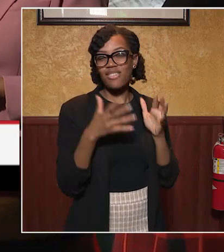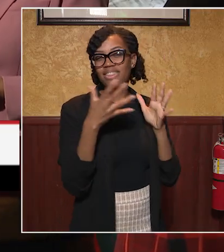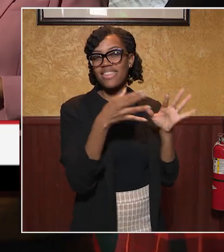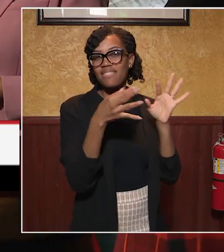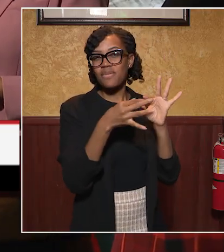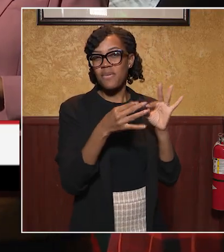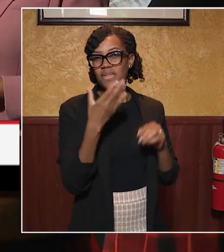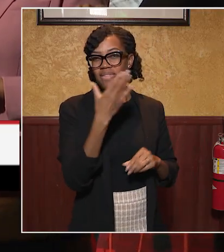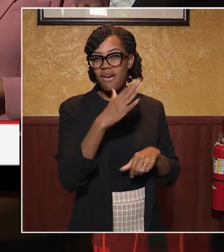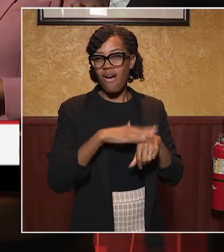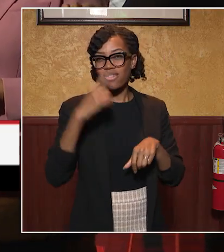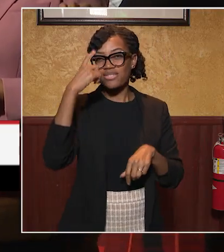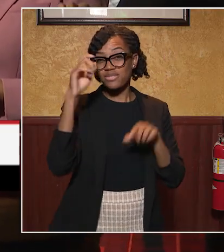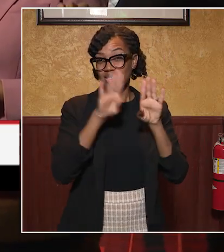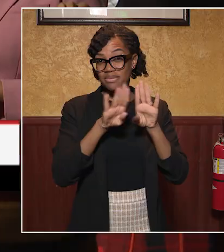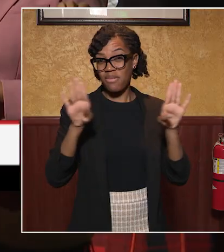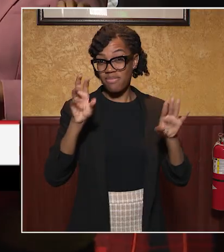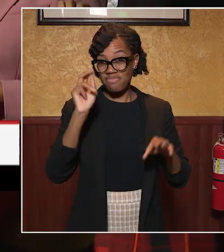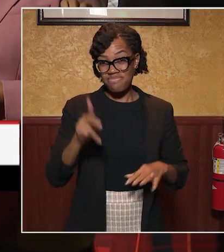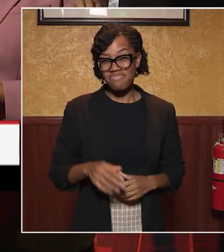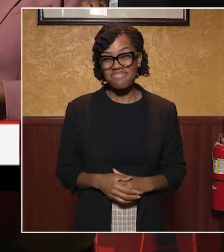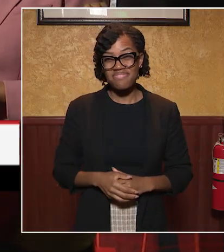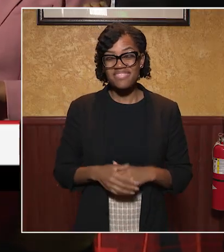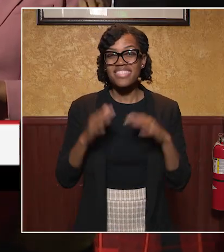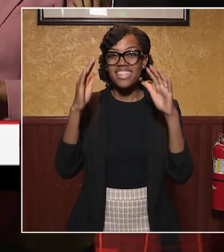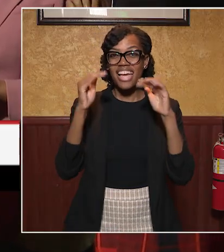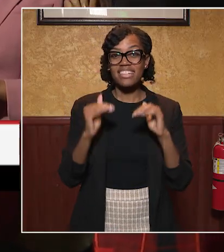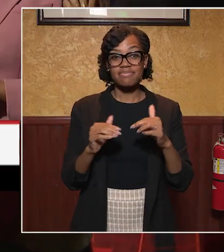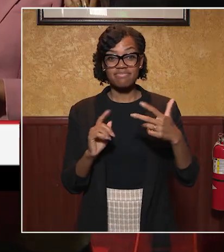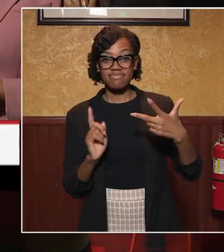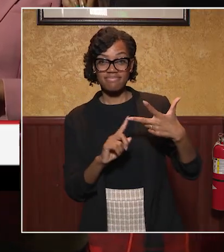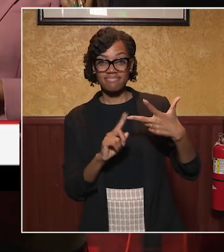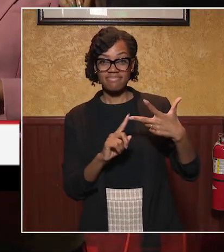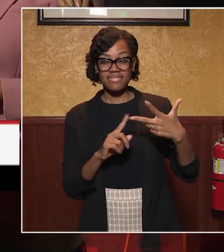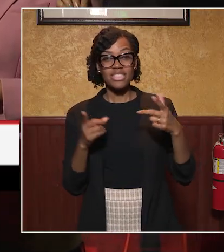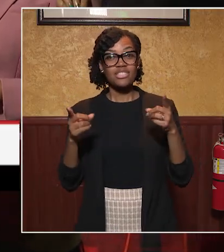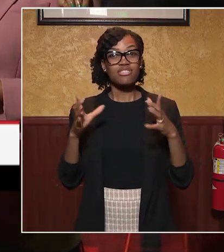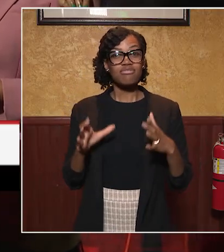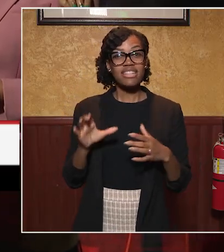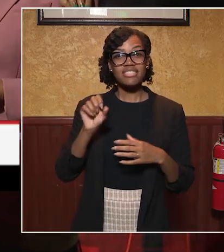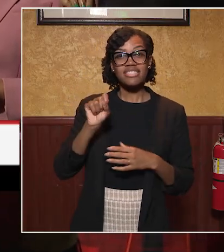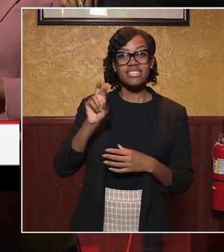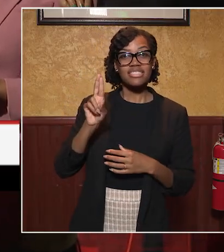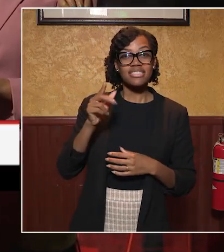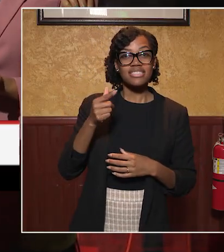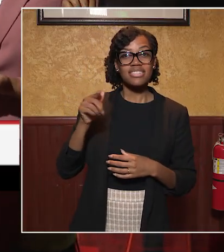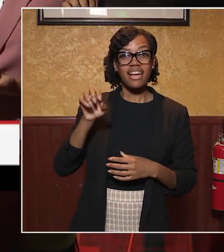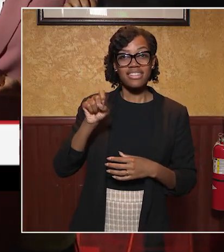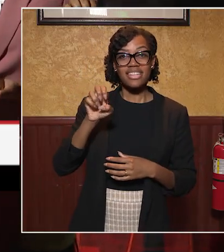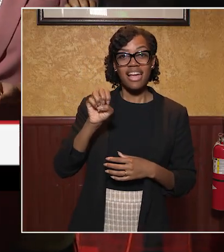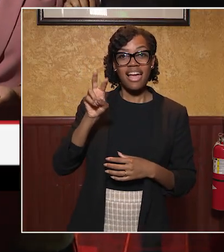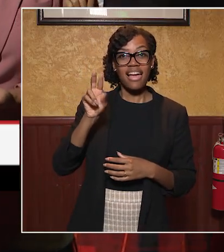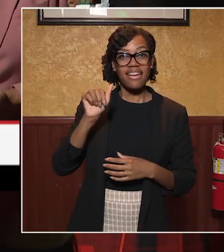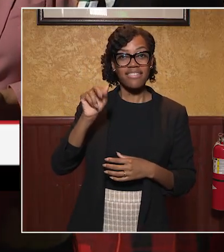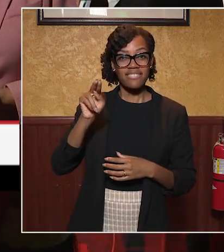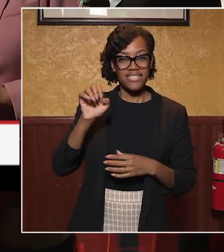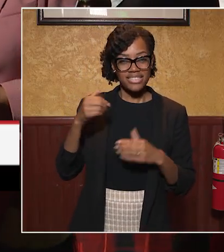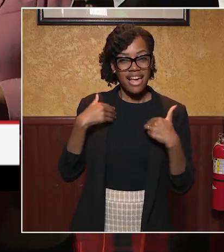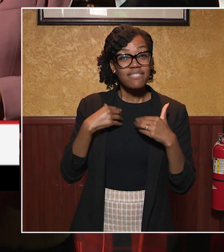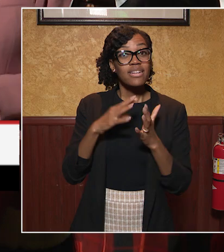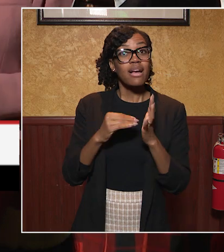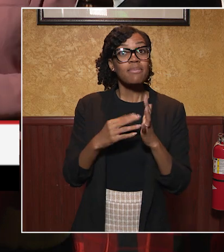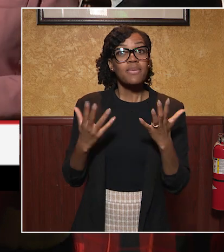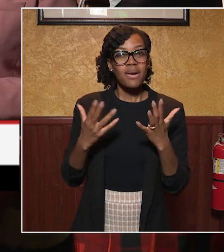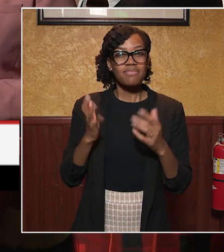D.C. Dream Wall. And last but certainly not least, Director Rosemary Suggs Evans is holding a copy of our Downtown DC Holiday